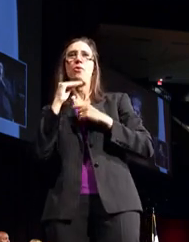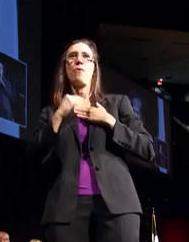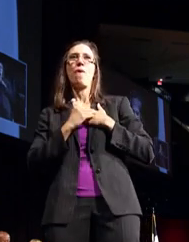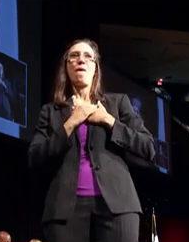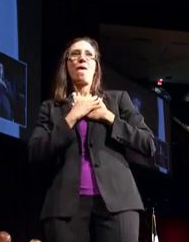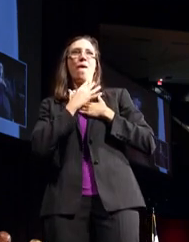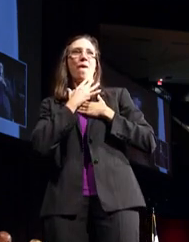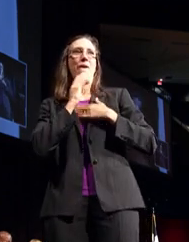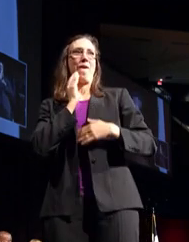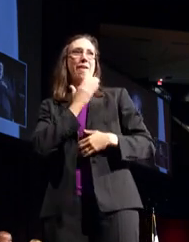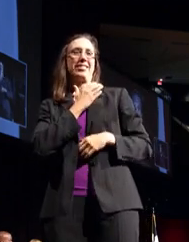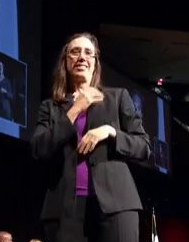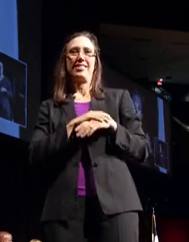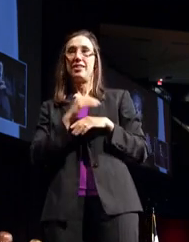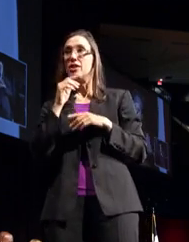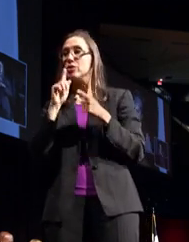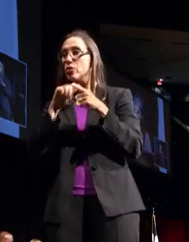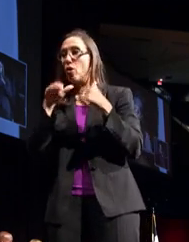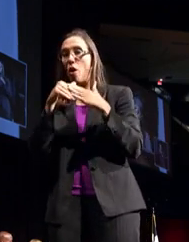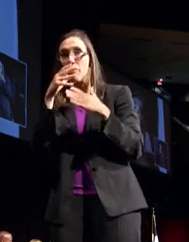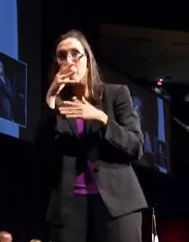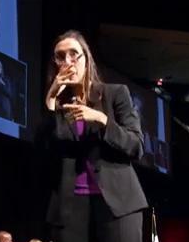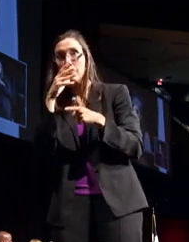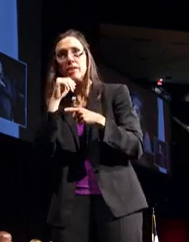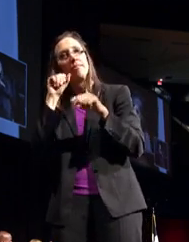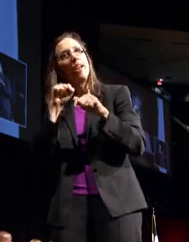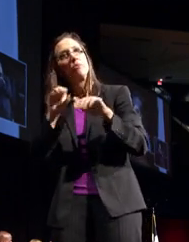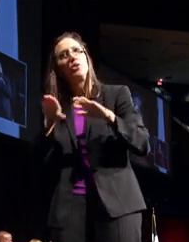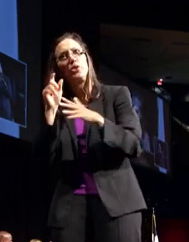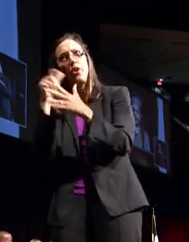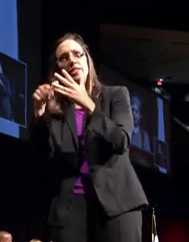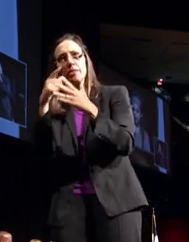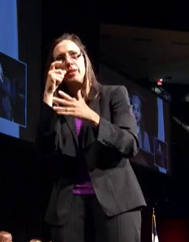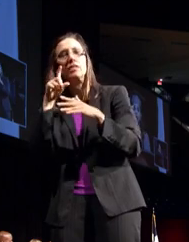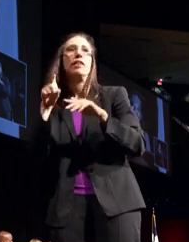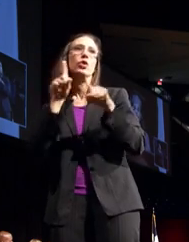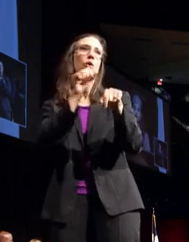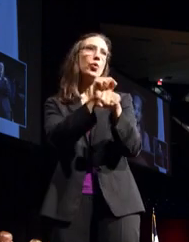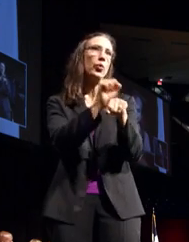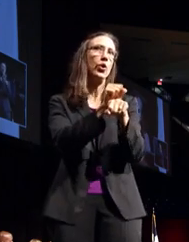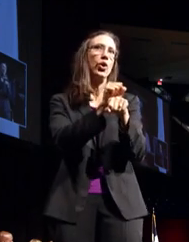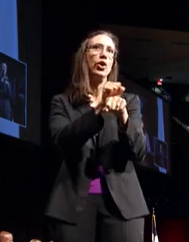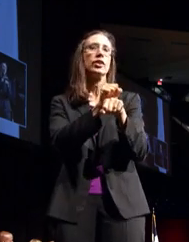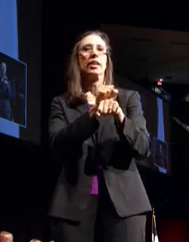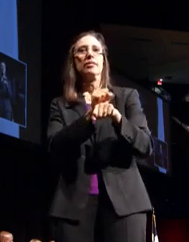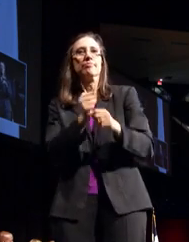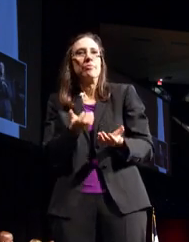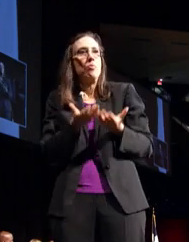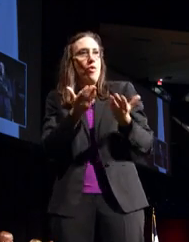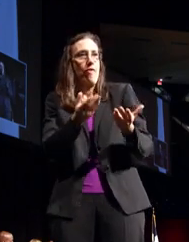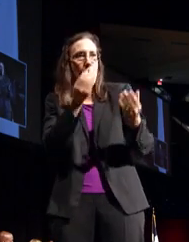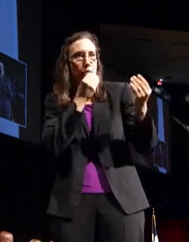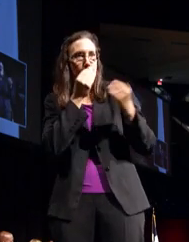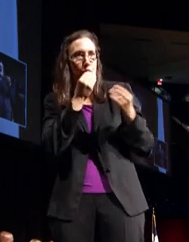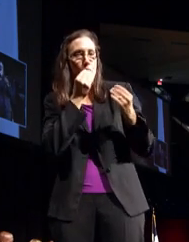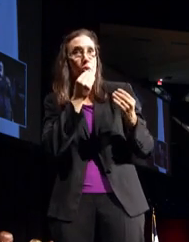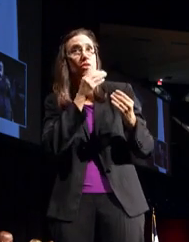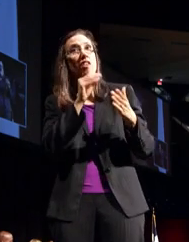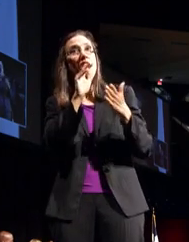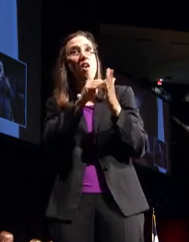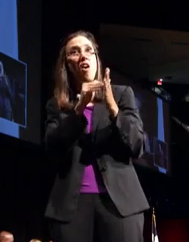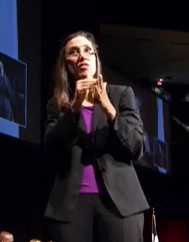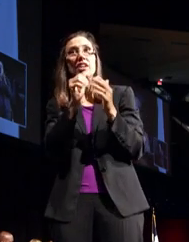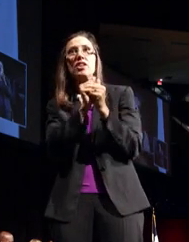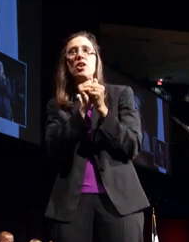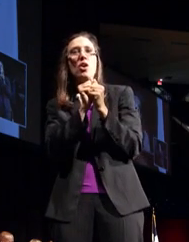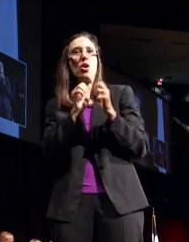soul. To all the moms who weren't able to do all of this because they had to go to work and put food on our tables, and many times